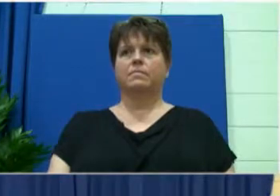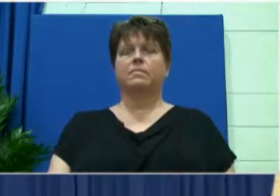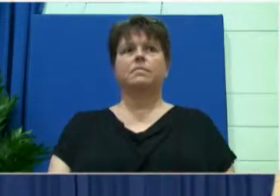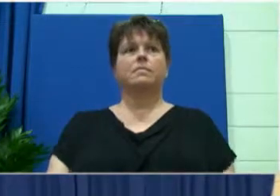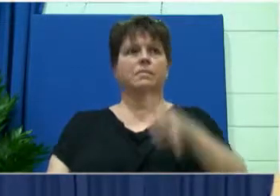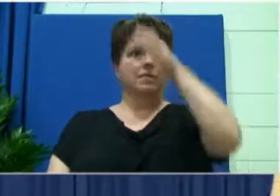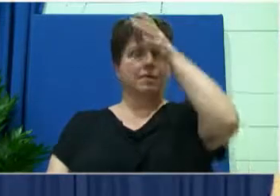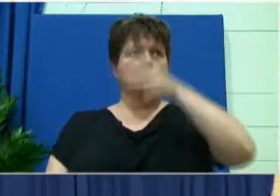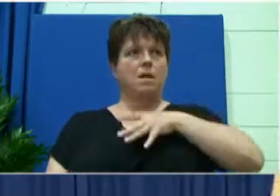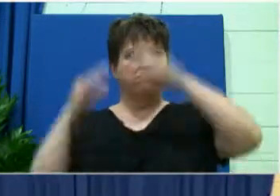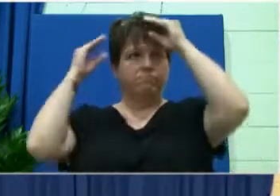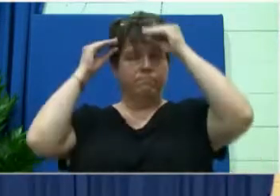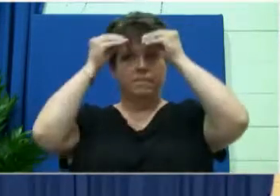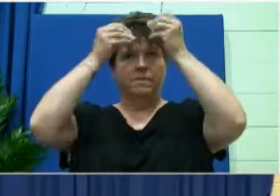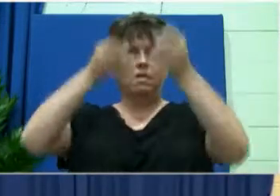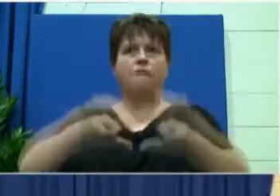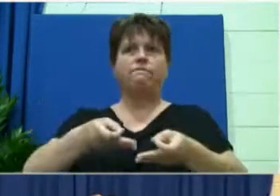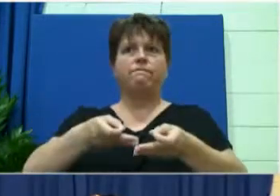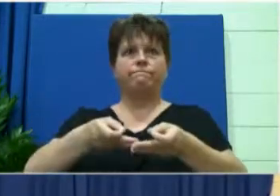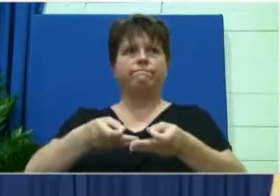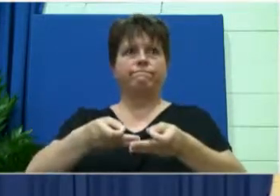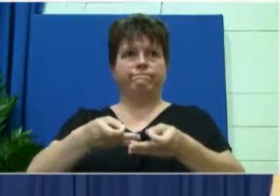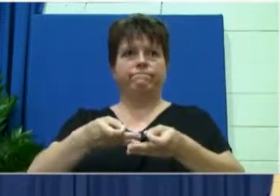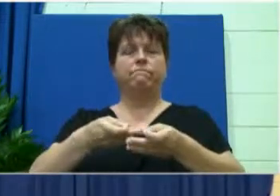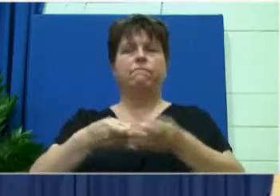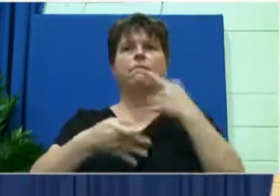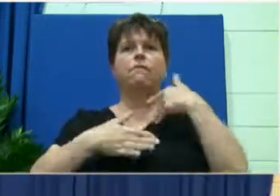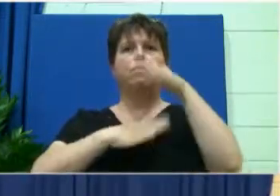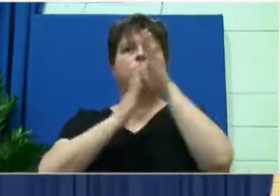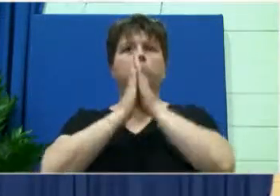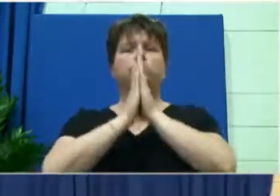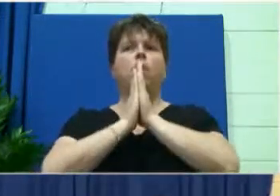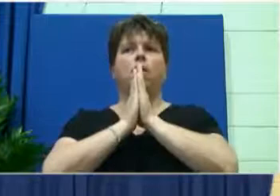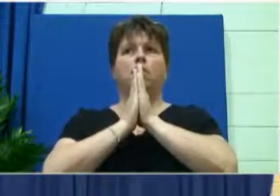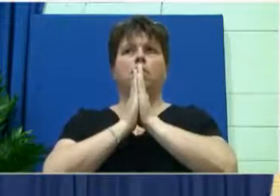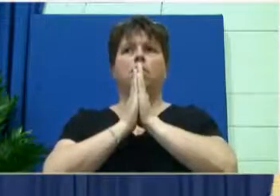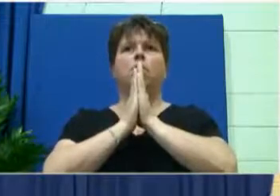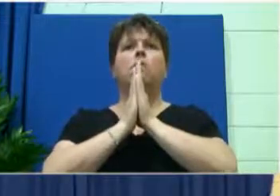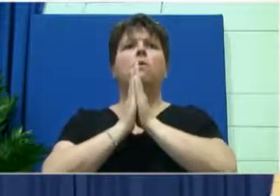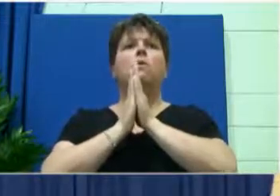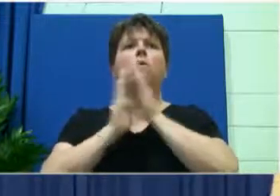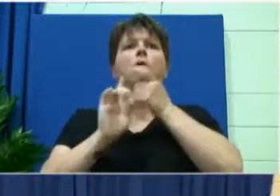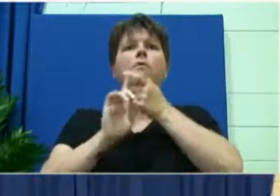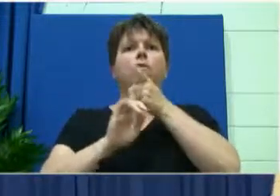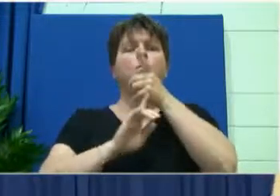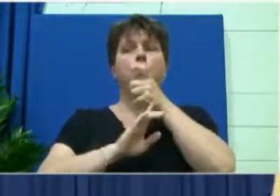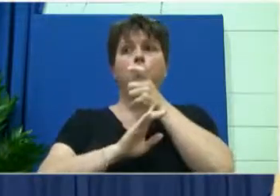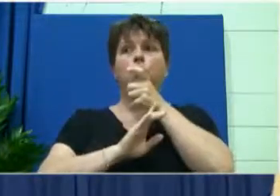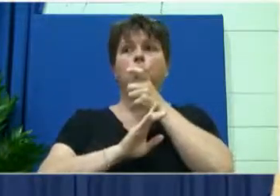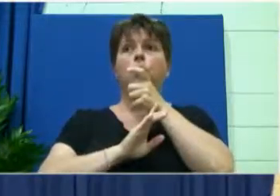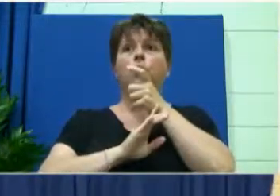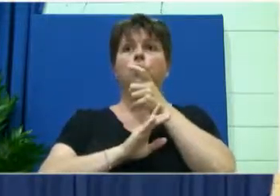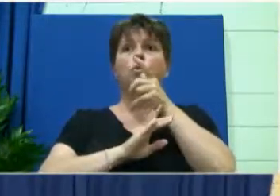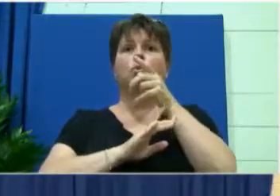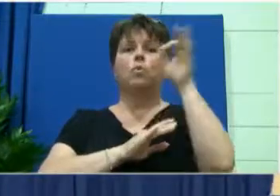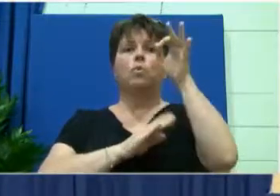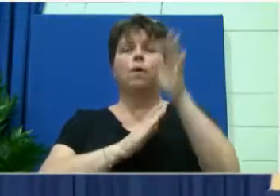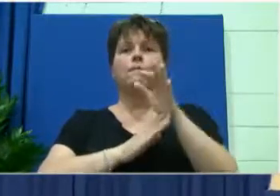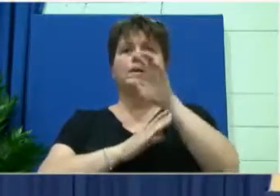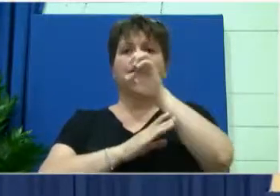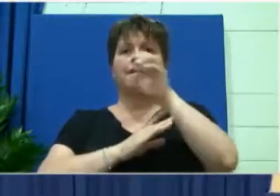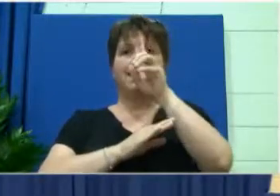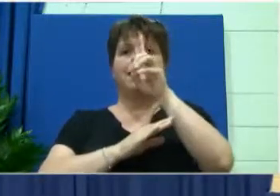Gentlemen, please remove your hats and headgear for the invocation, which will be presented this evening by the Reverend Ed